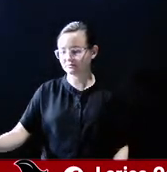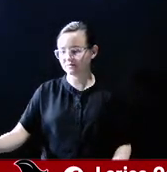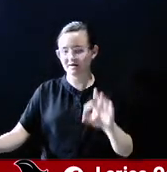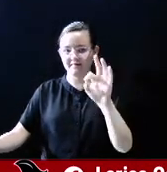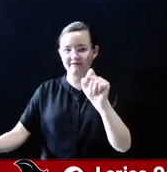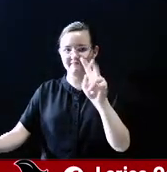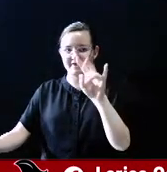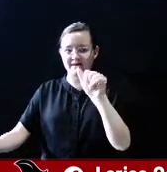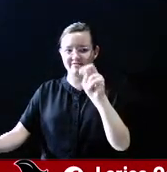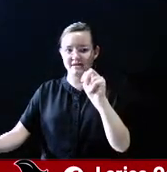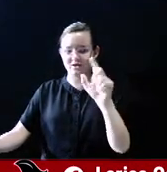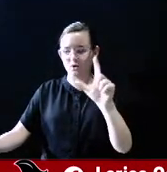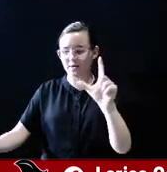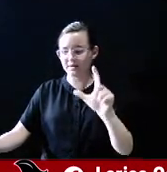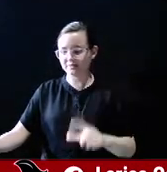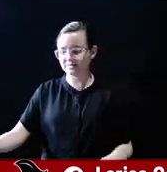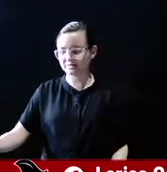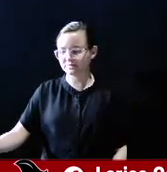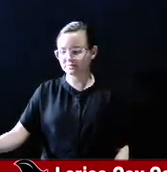Fabian Lopez.